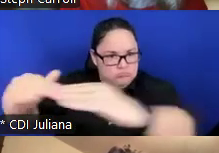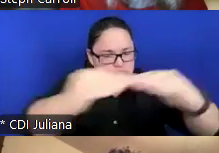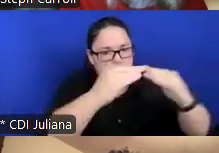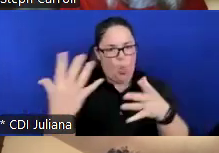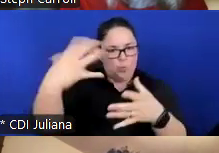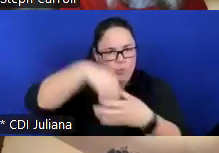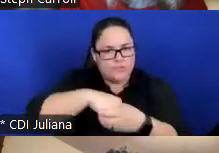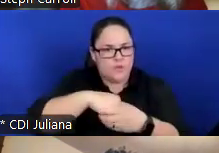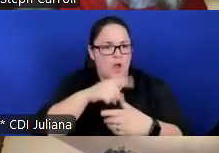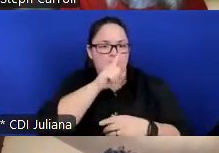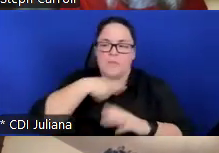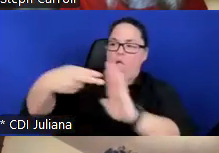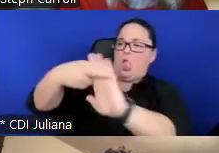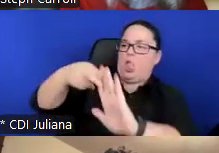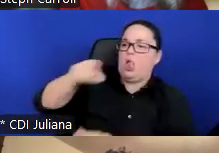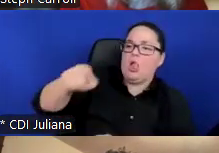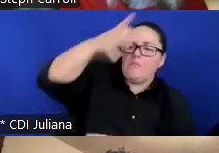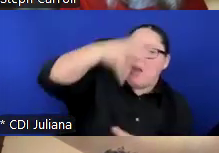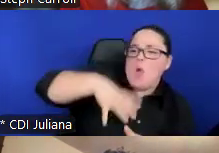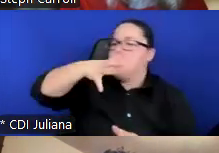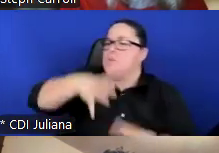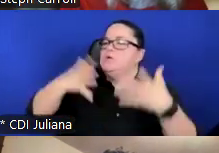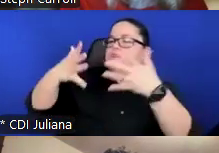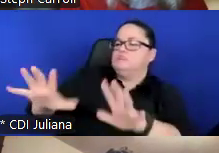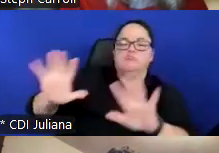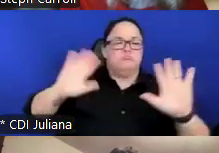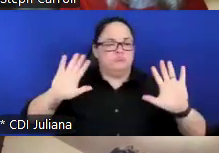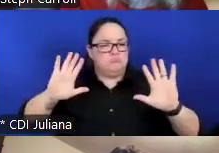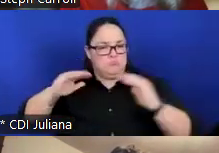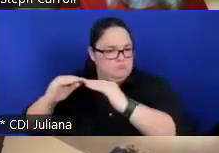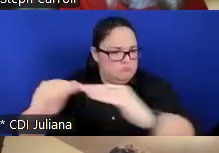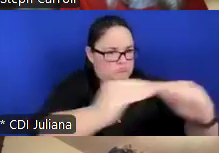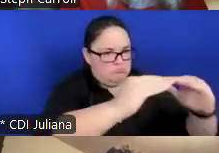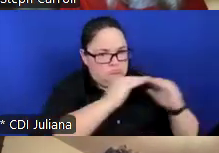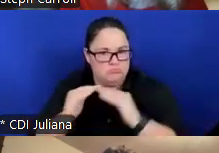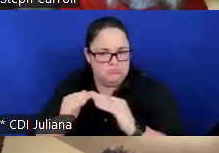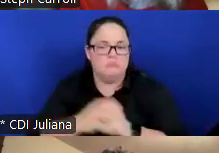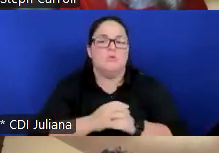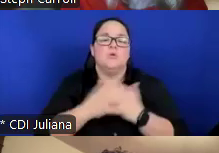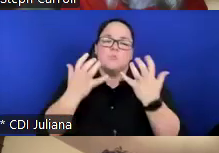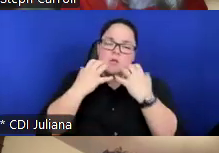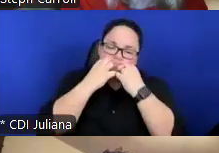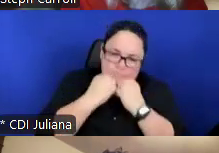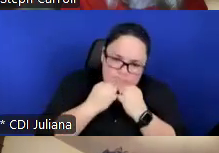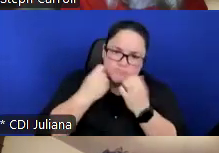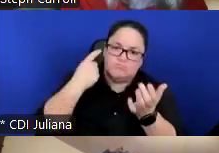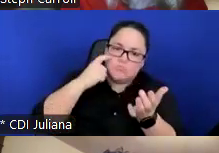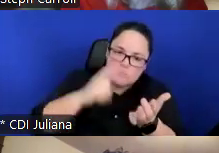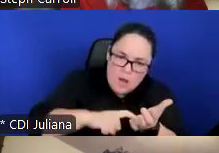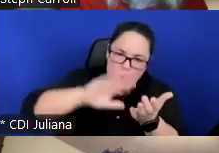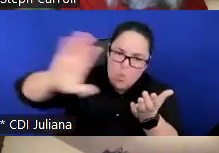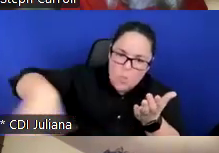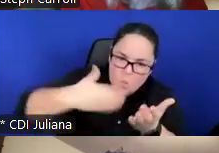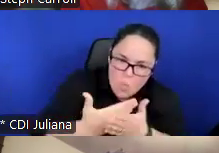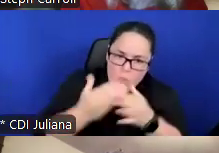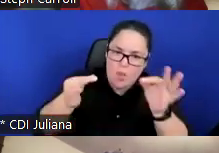idiomas all de los the pueblos languages that are indígenas used here, de las tierras including no cedidas indigenous que cada languages persona from aquí habita. unceded territories